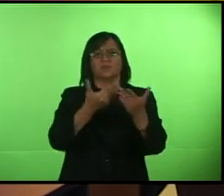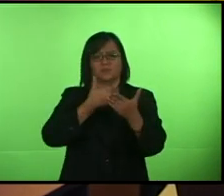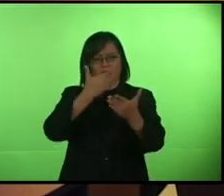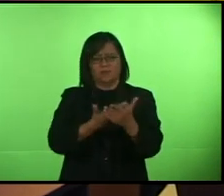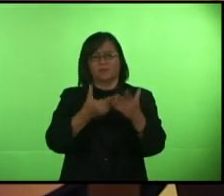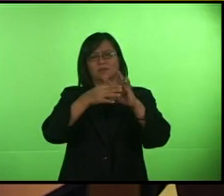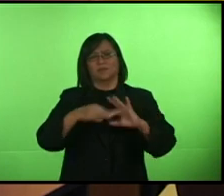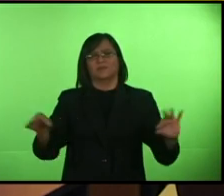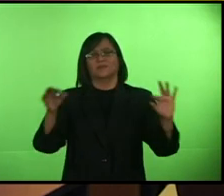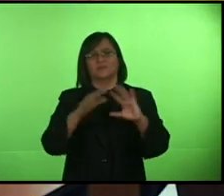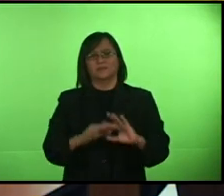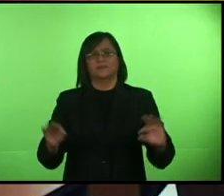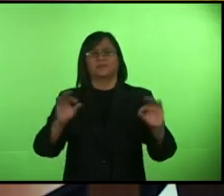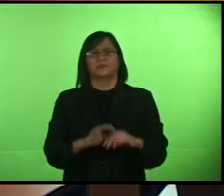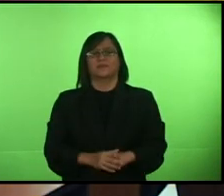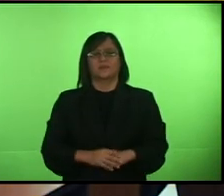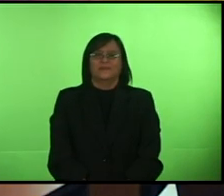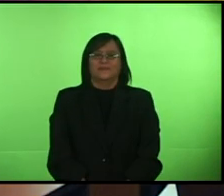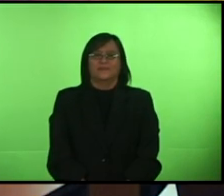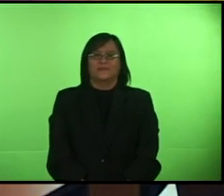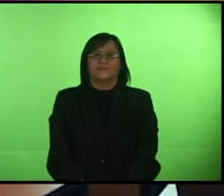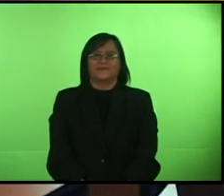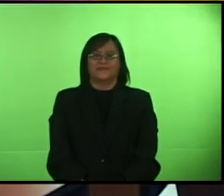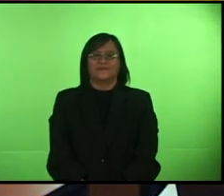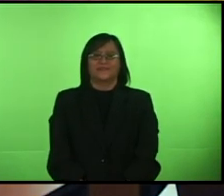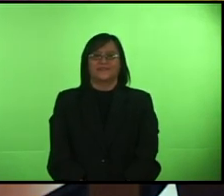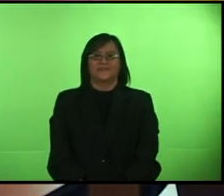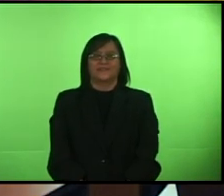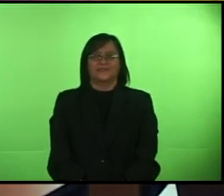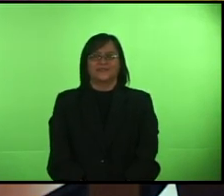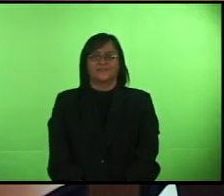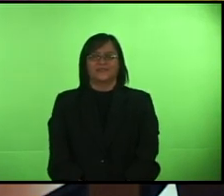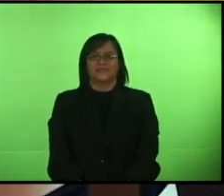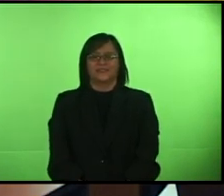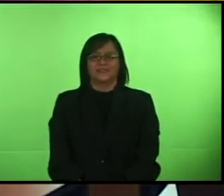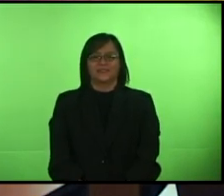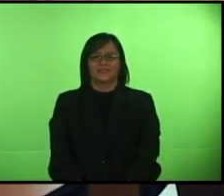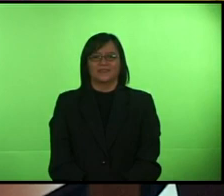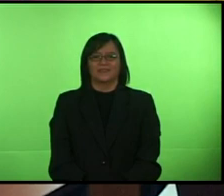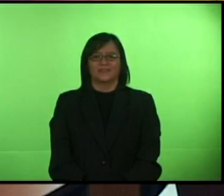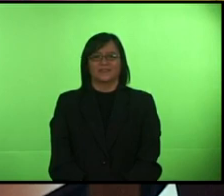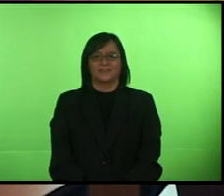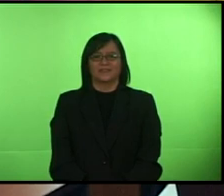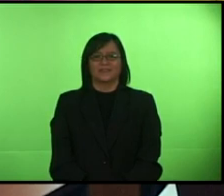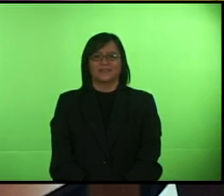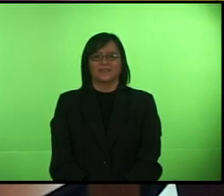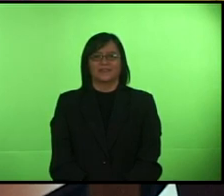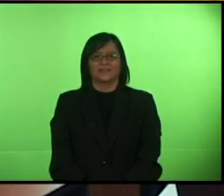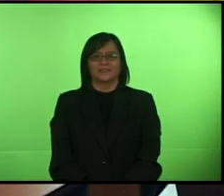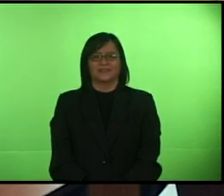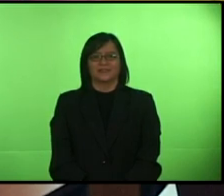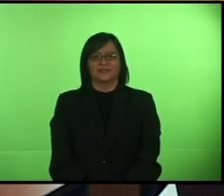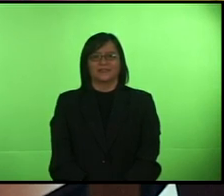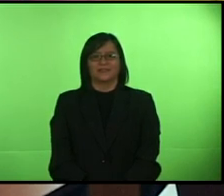essay. Next. Okay, guys, are you ready now? All right.